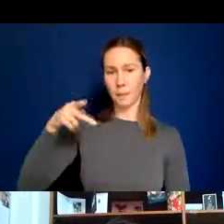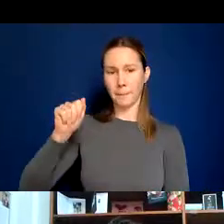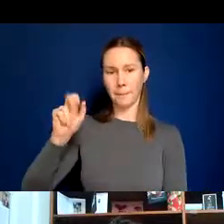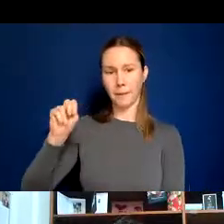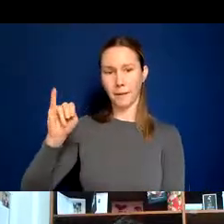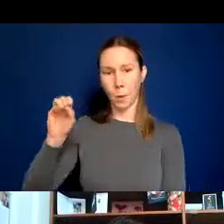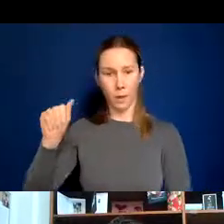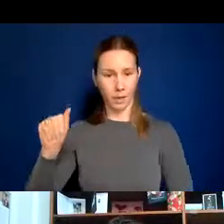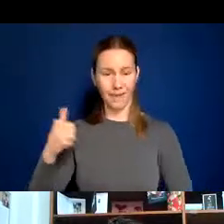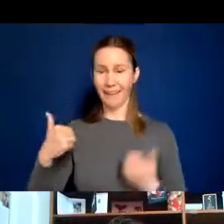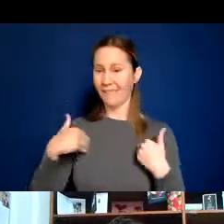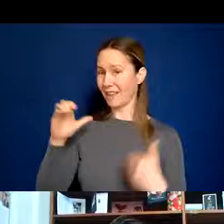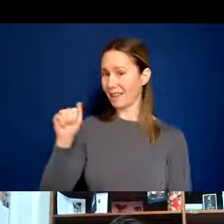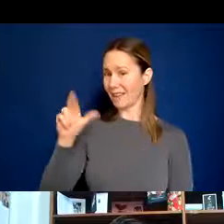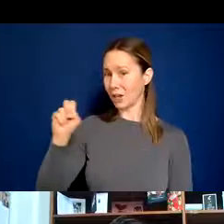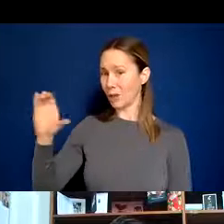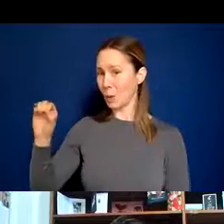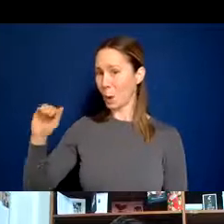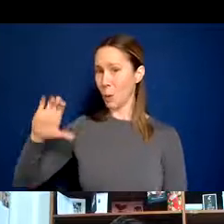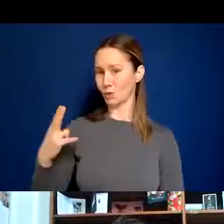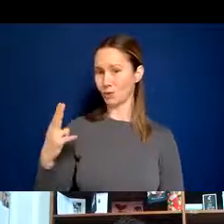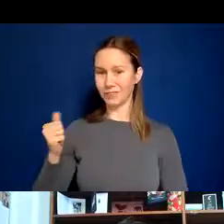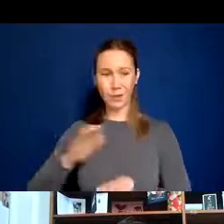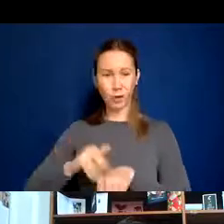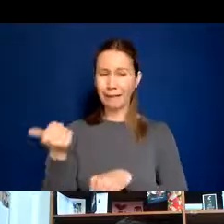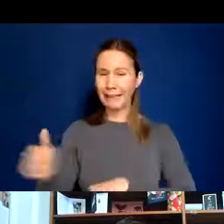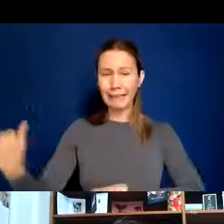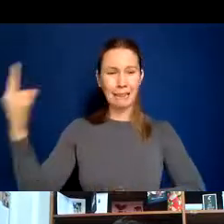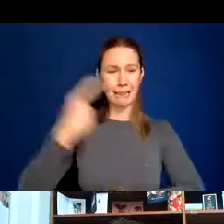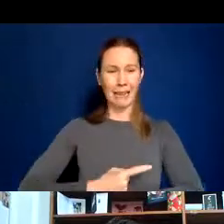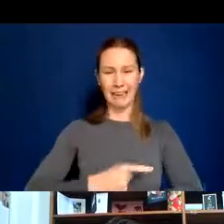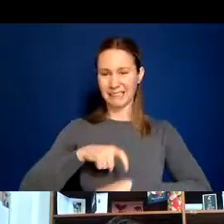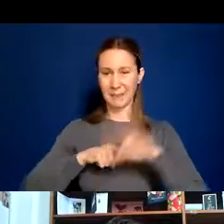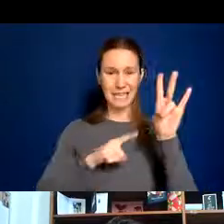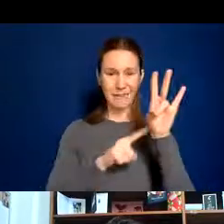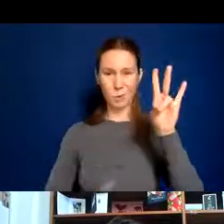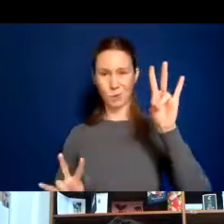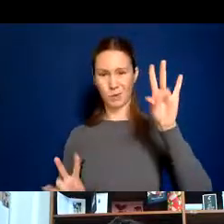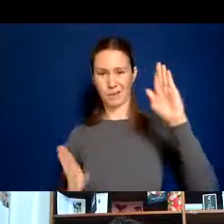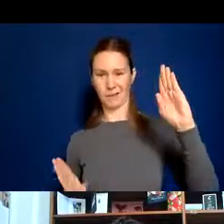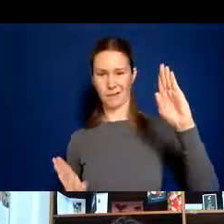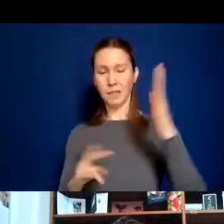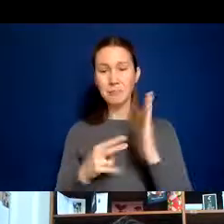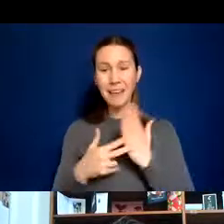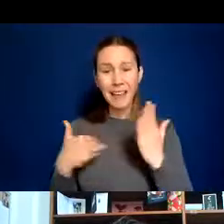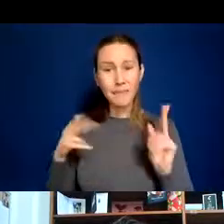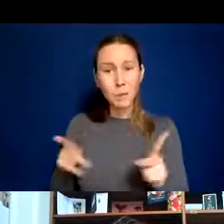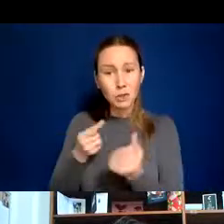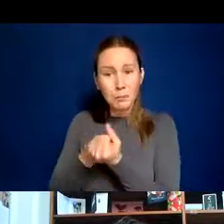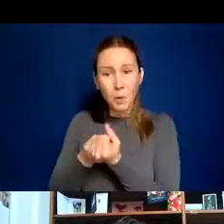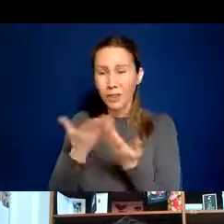can call any day from 7 to 7 and just know that they have this support person. And it's